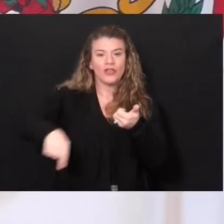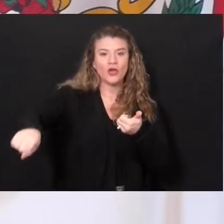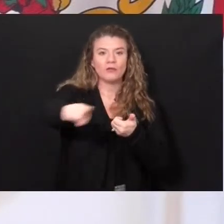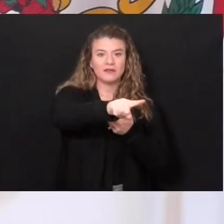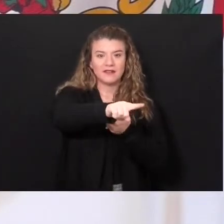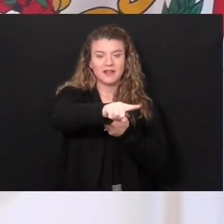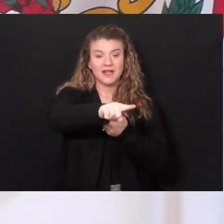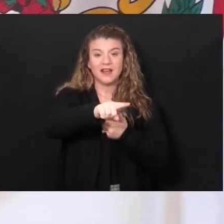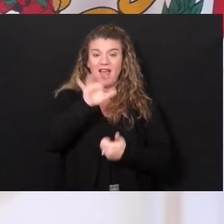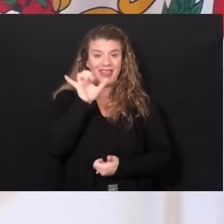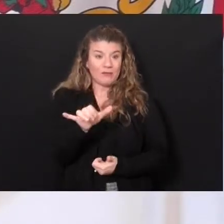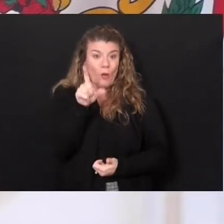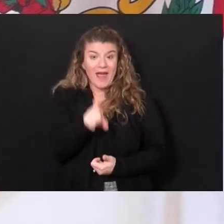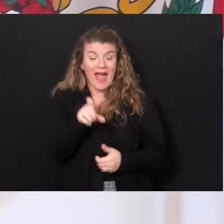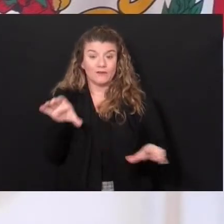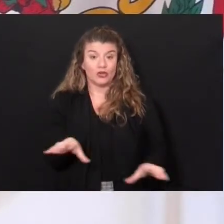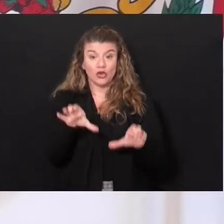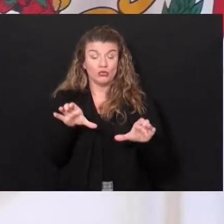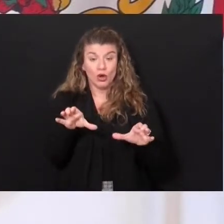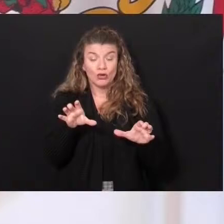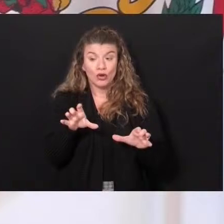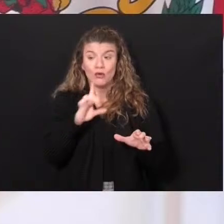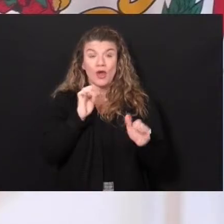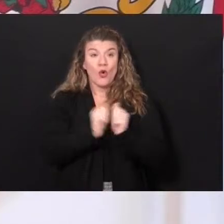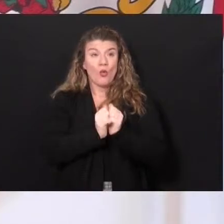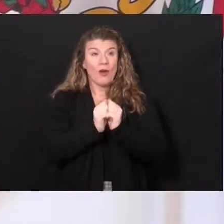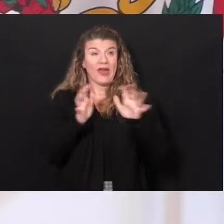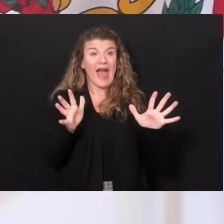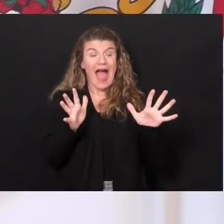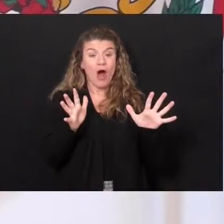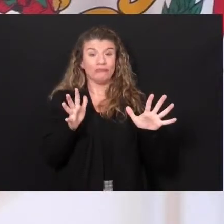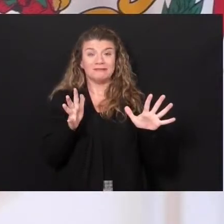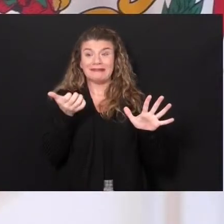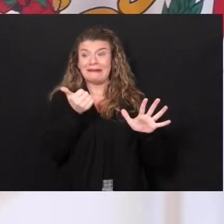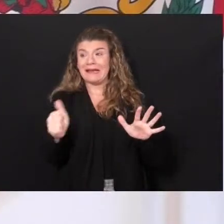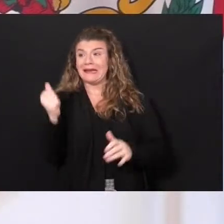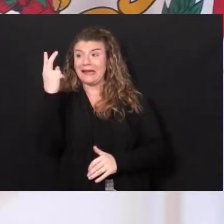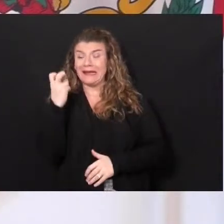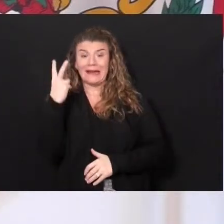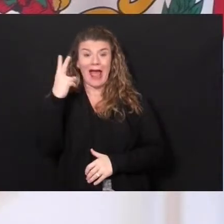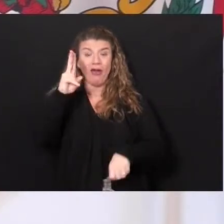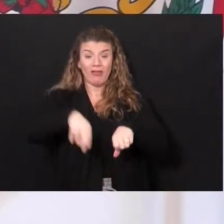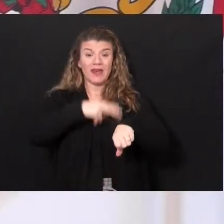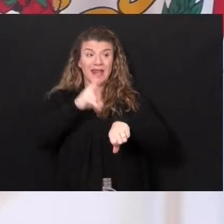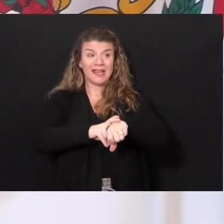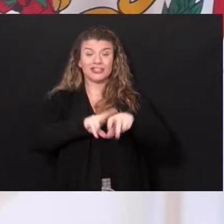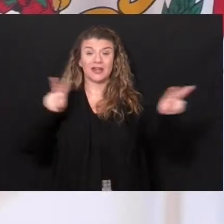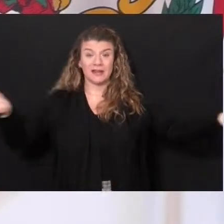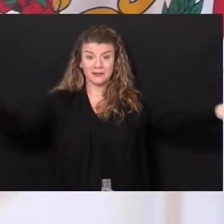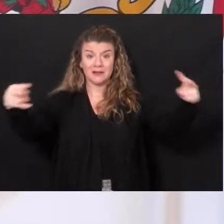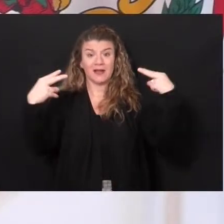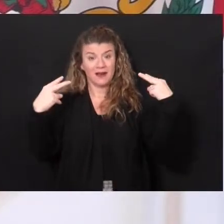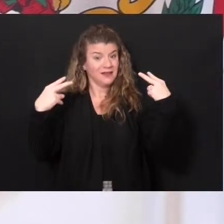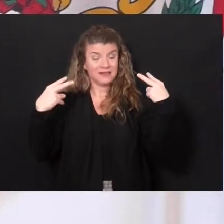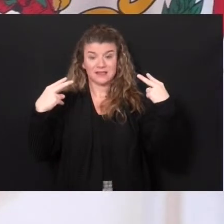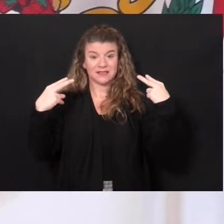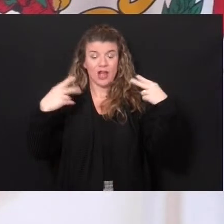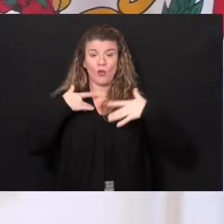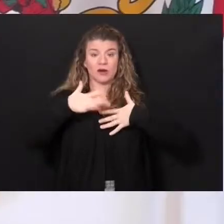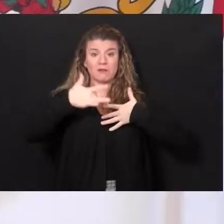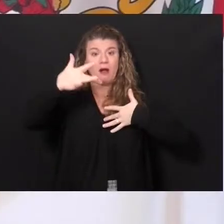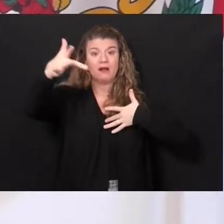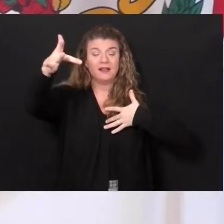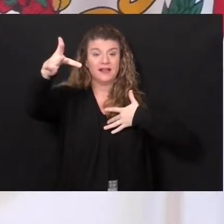We are absolutely, without question, the envy of the nation and the diamond in the rough that everybody